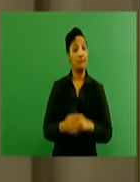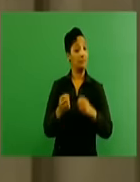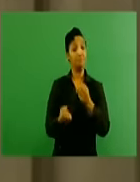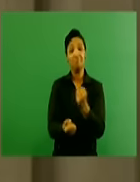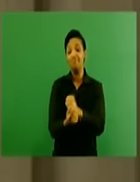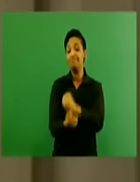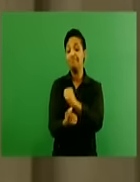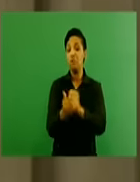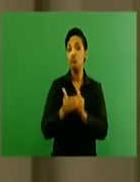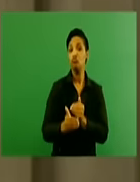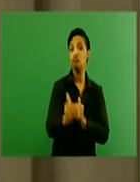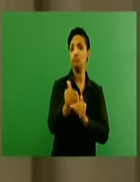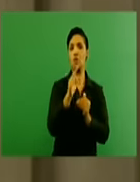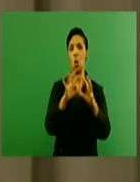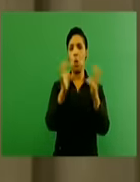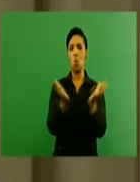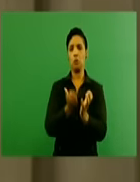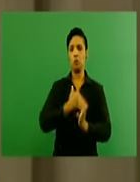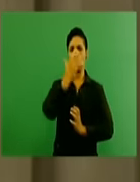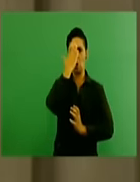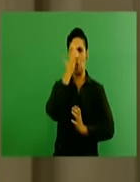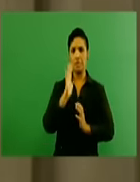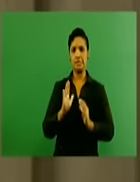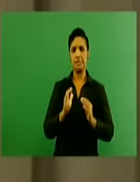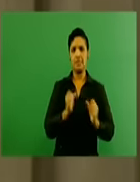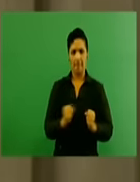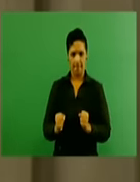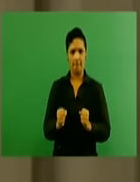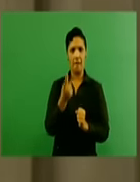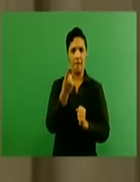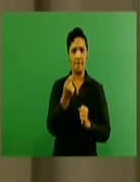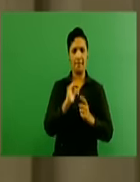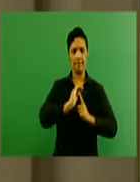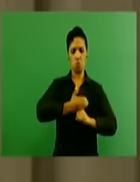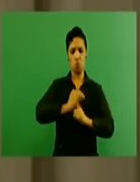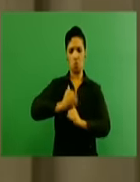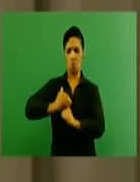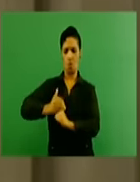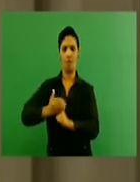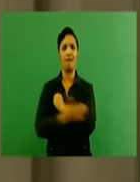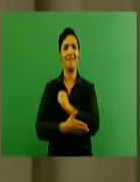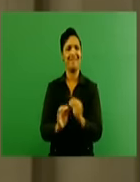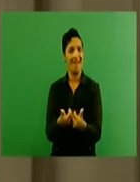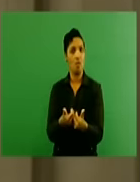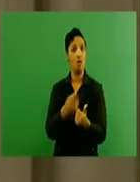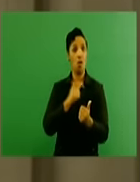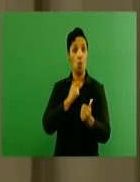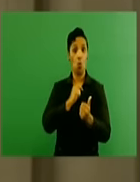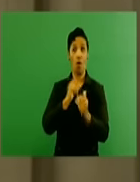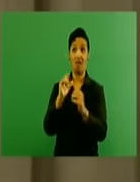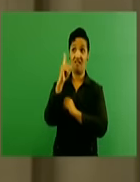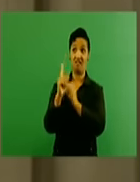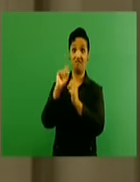reinforced the global search for yield, as yield curves flattened across major advanced